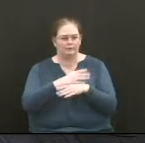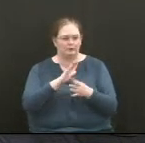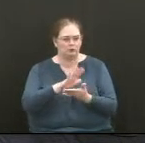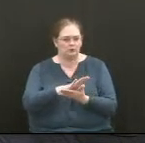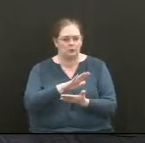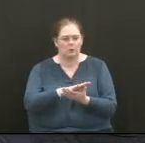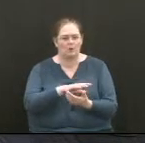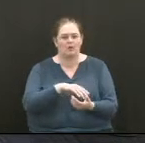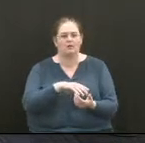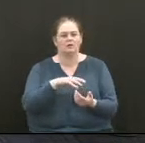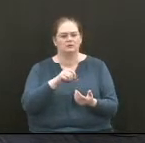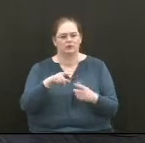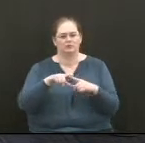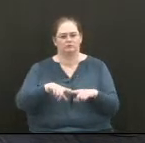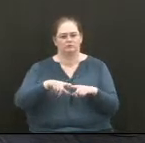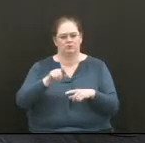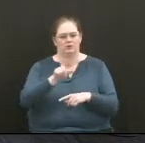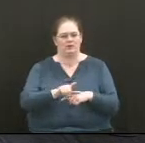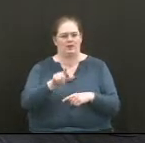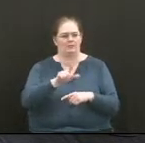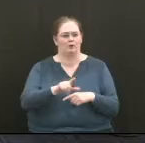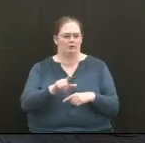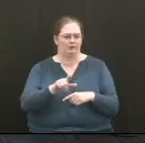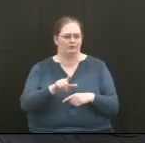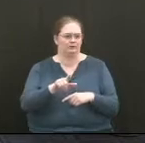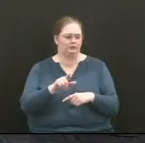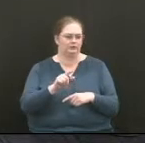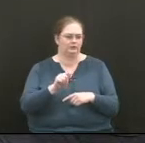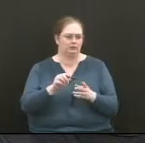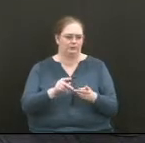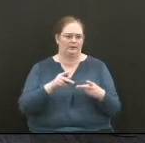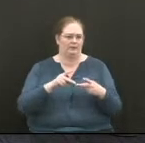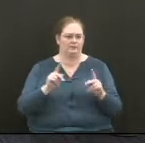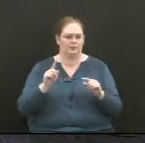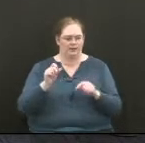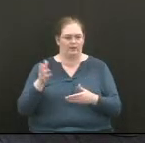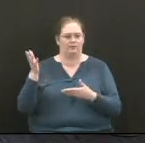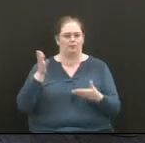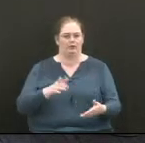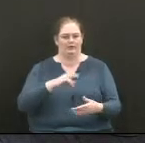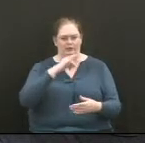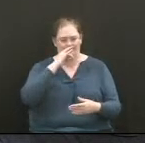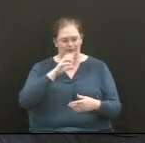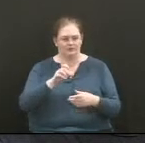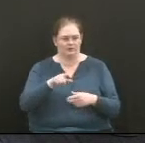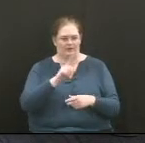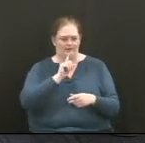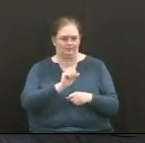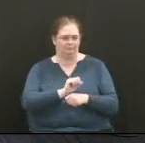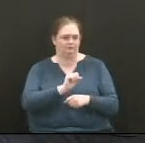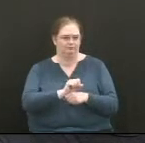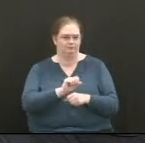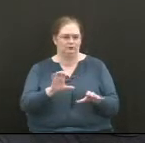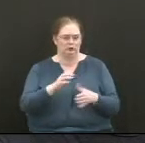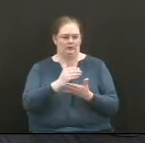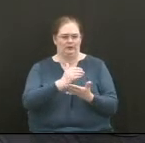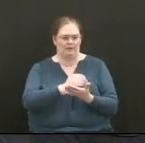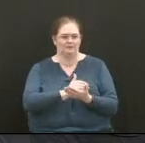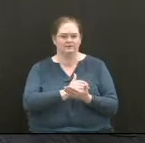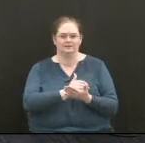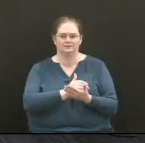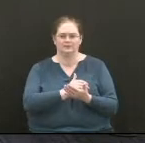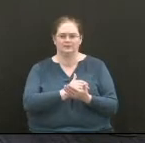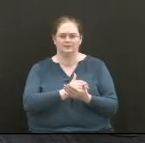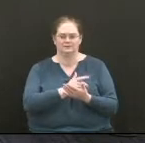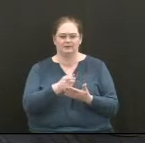school, and so they're relying on the libraries to be a place where they can bring their kids so they can actually do the lessons that they're